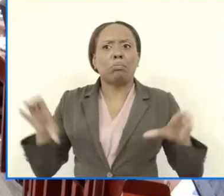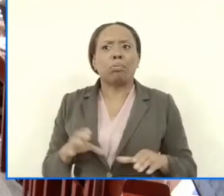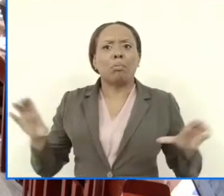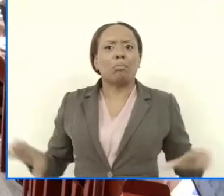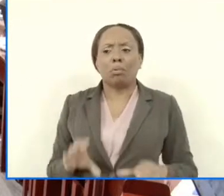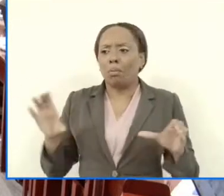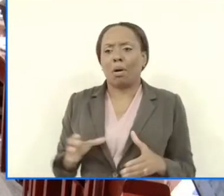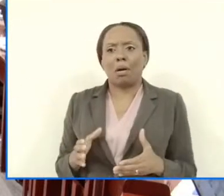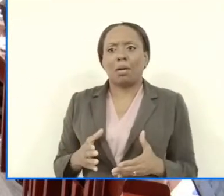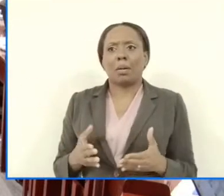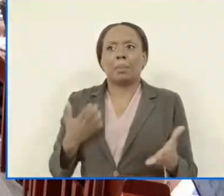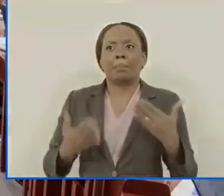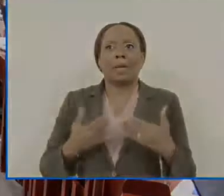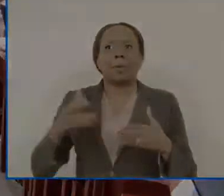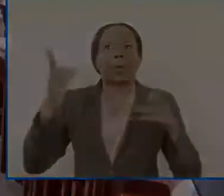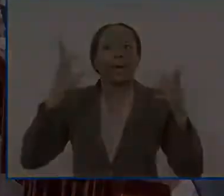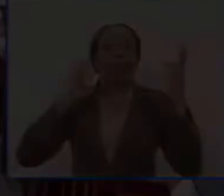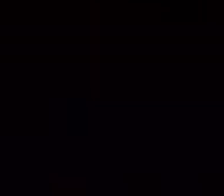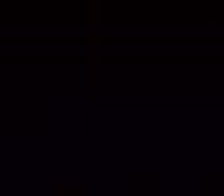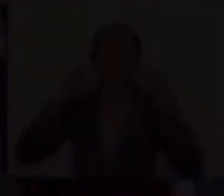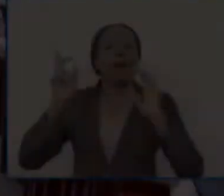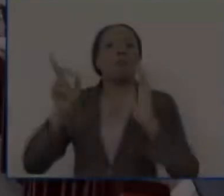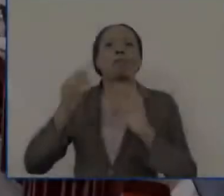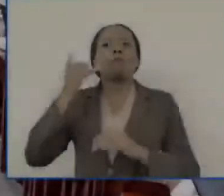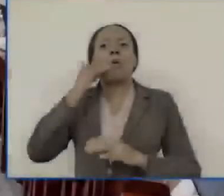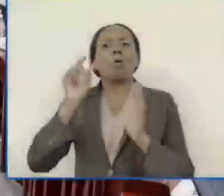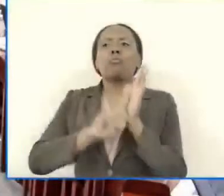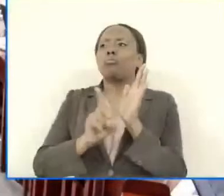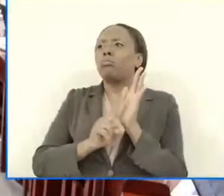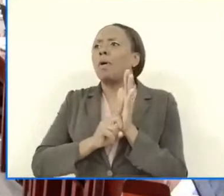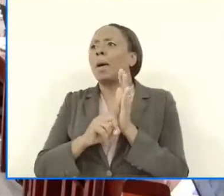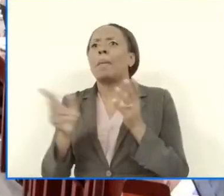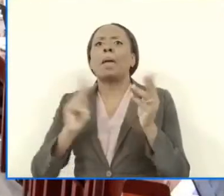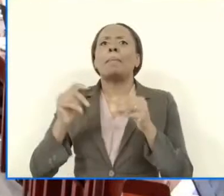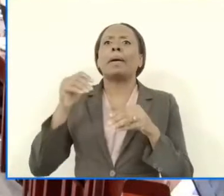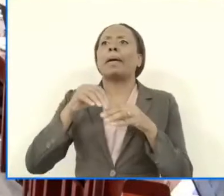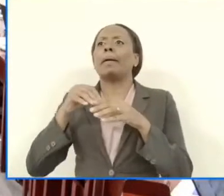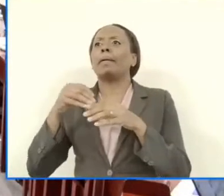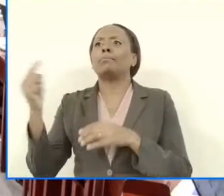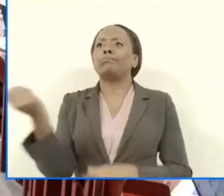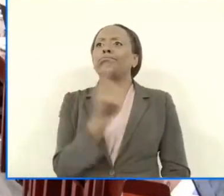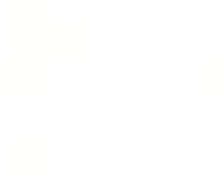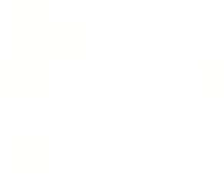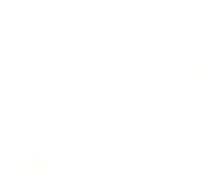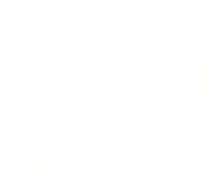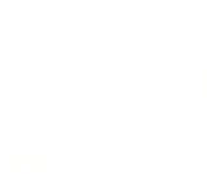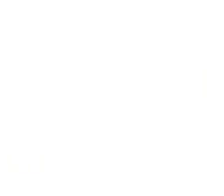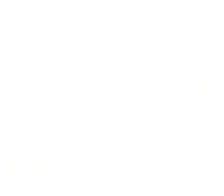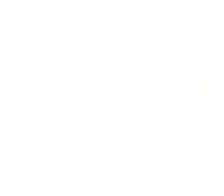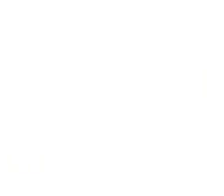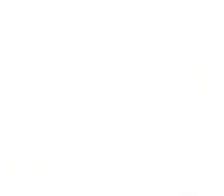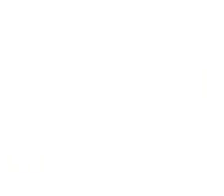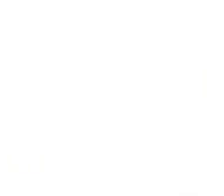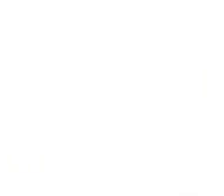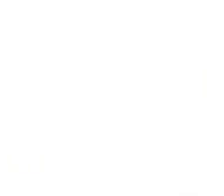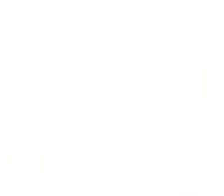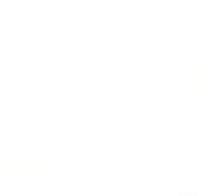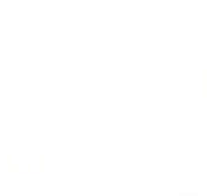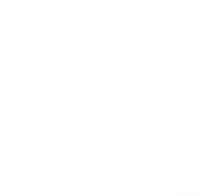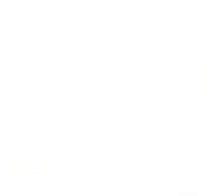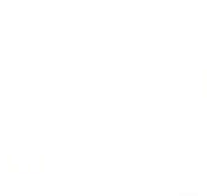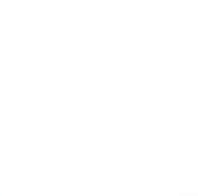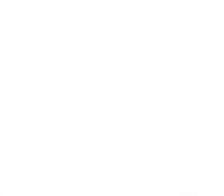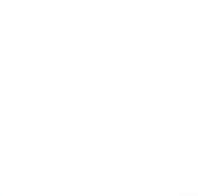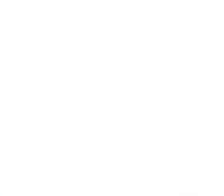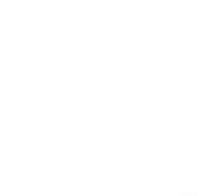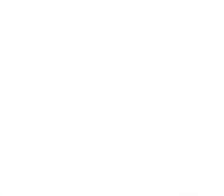hear phones ringing and doors closing. The Minister of Home Affairs, Information and Public Affairs, the Honorable Wilfred Abrams, will address us,